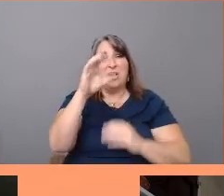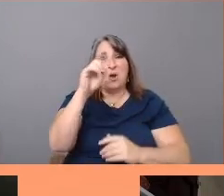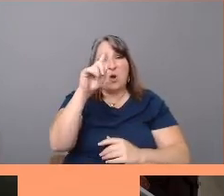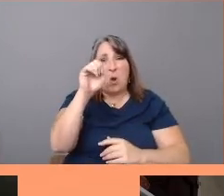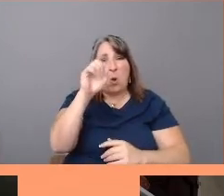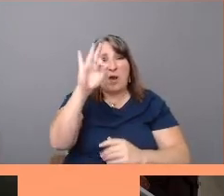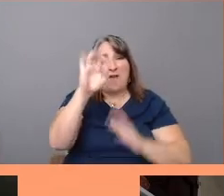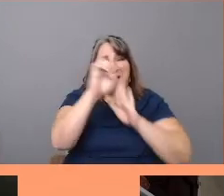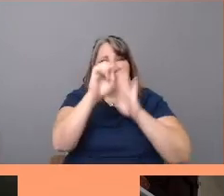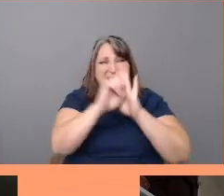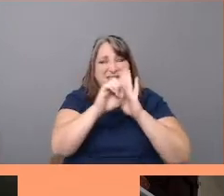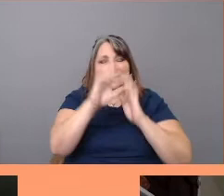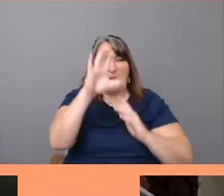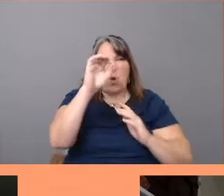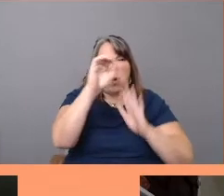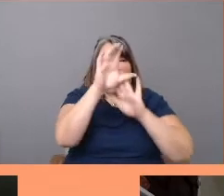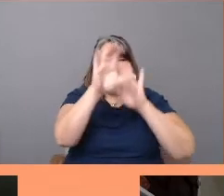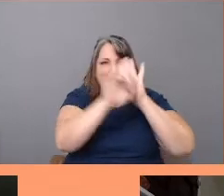ethics